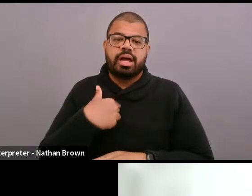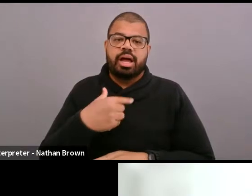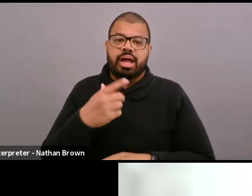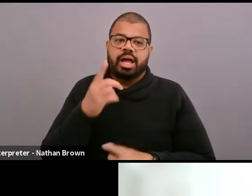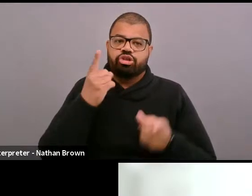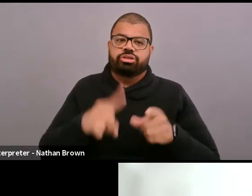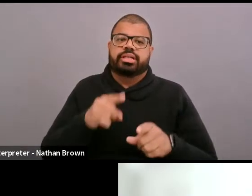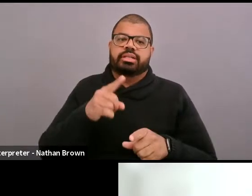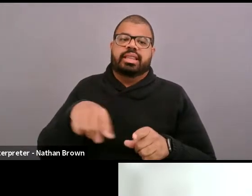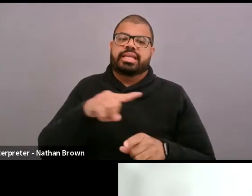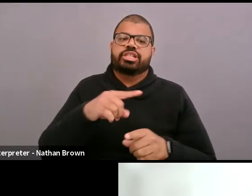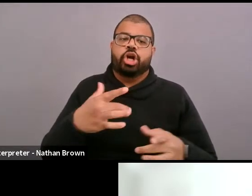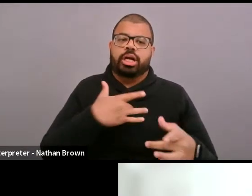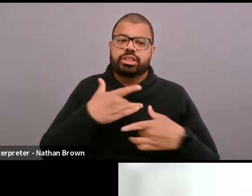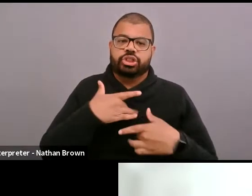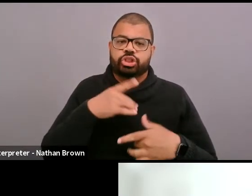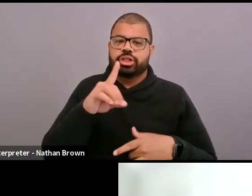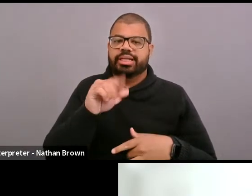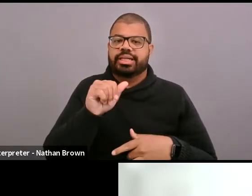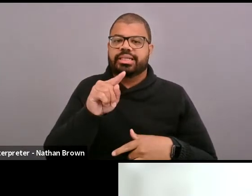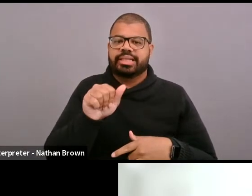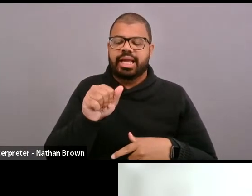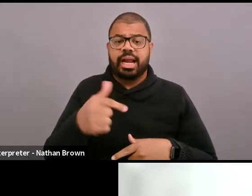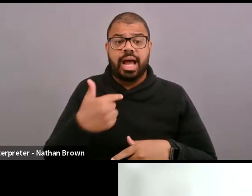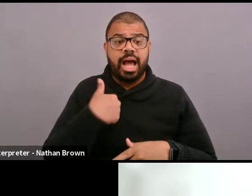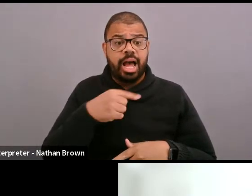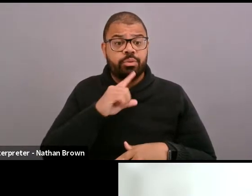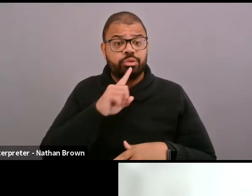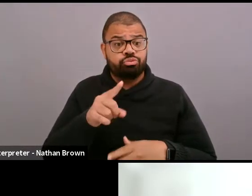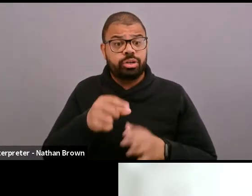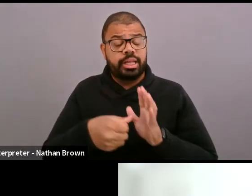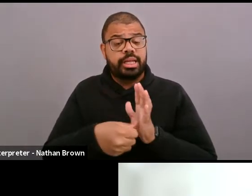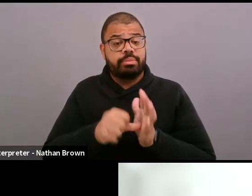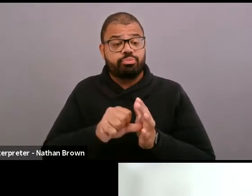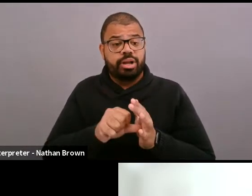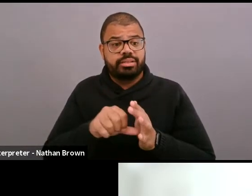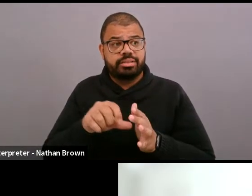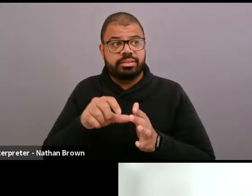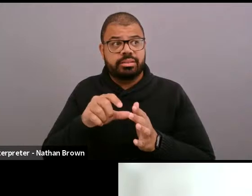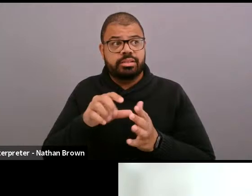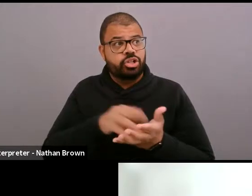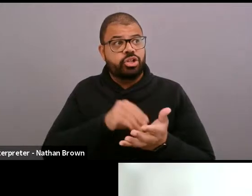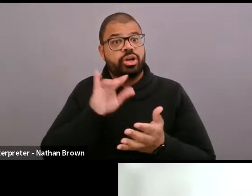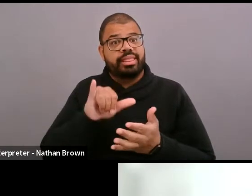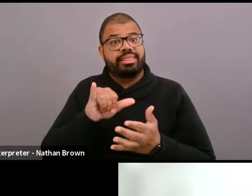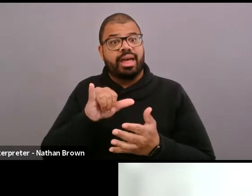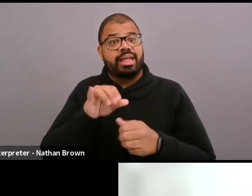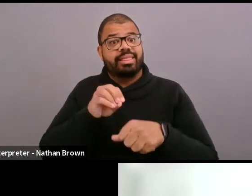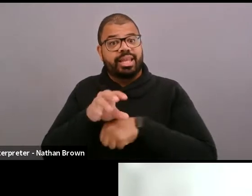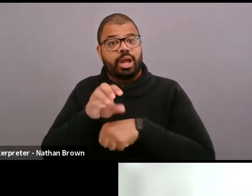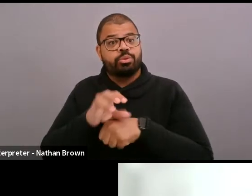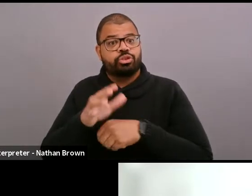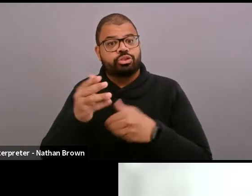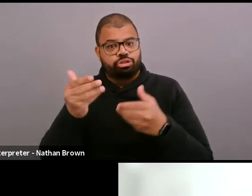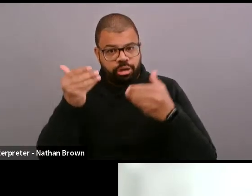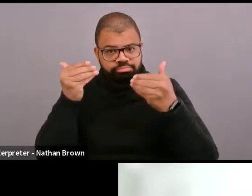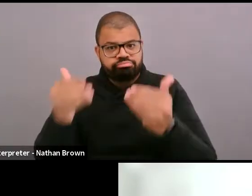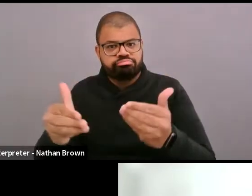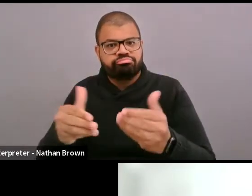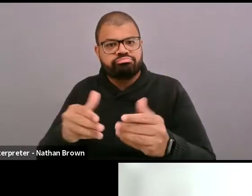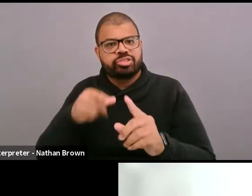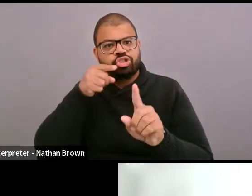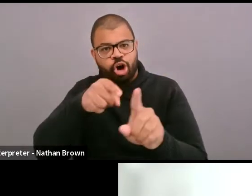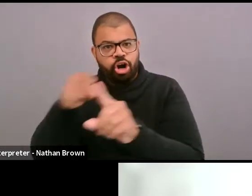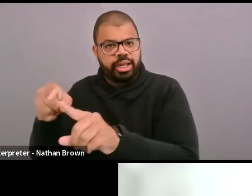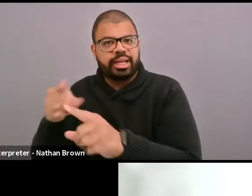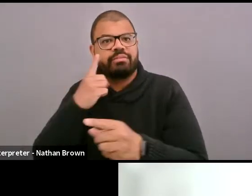concerning data. And I particularly was impressed to hear that the counselors are targeting people for outreach. Here a